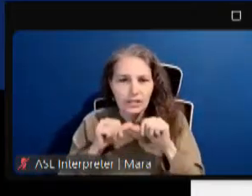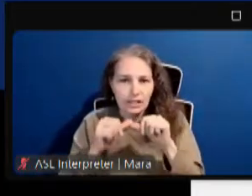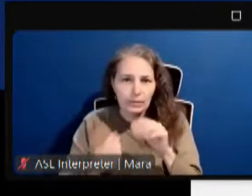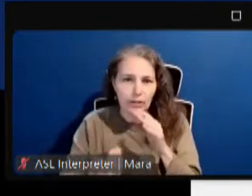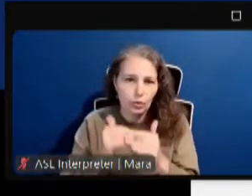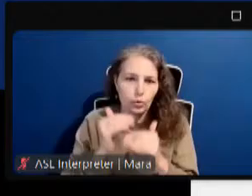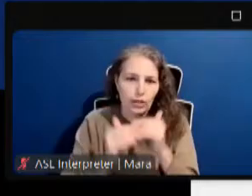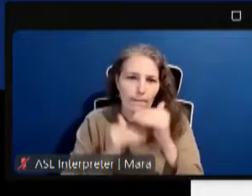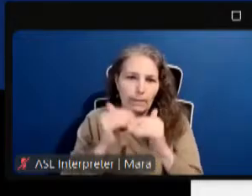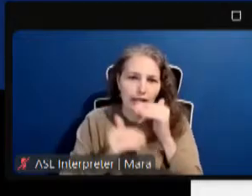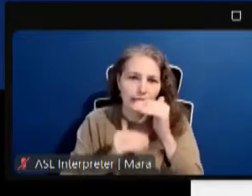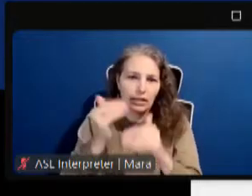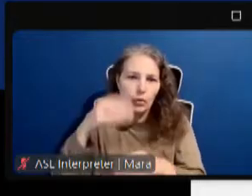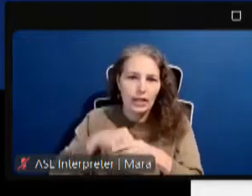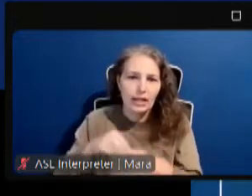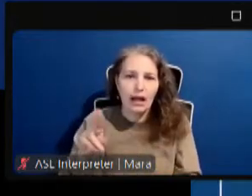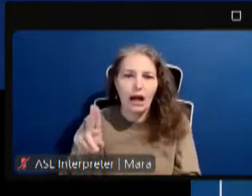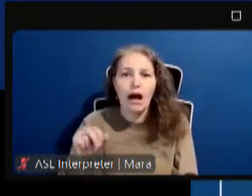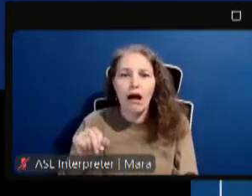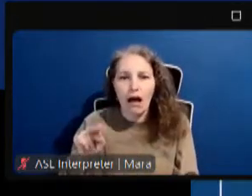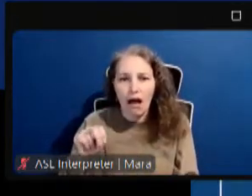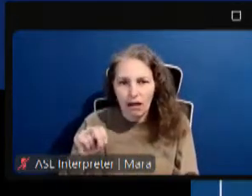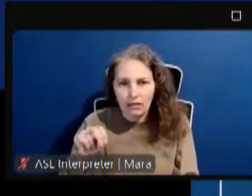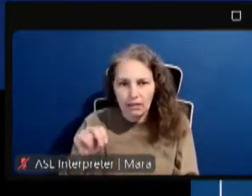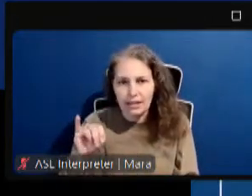has any questions.